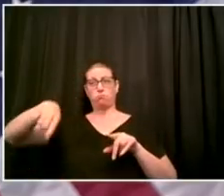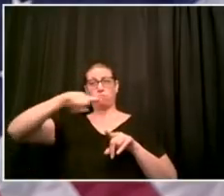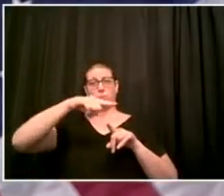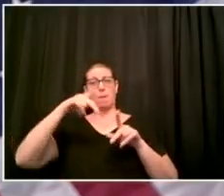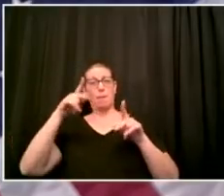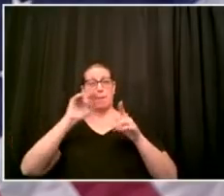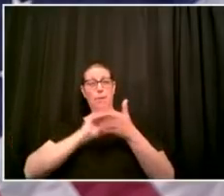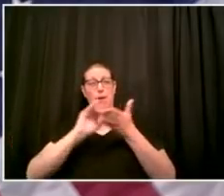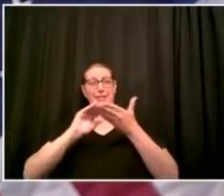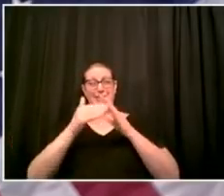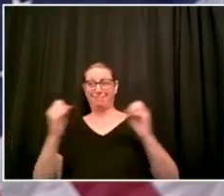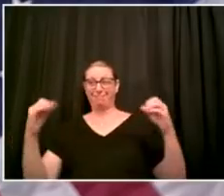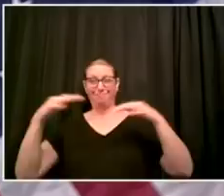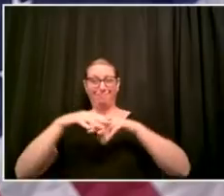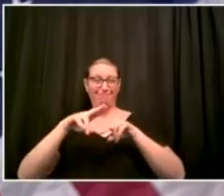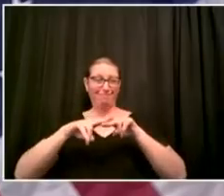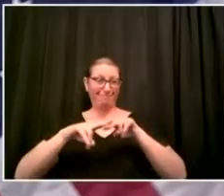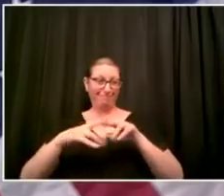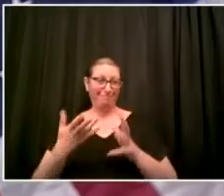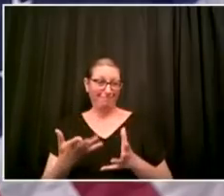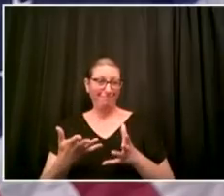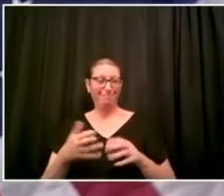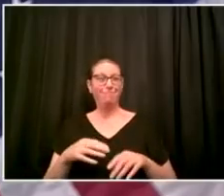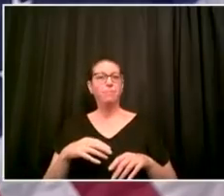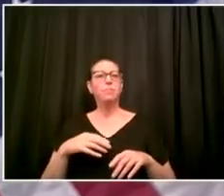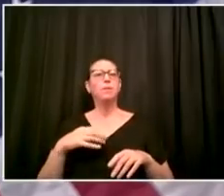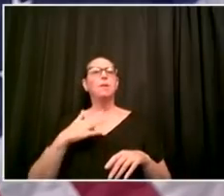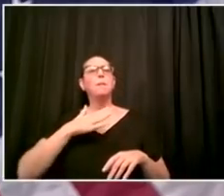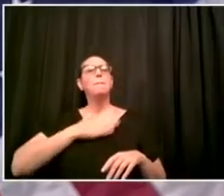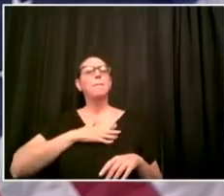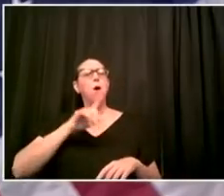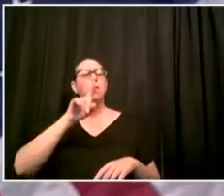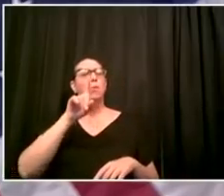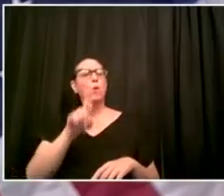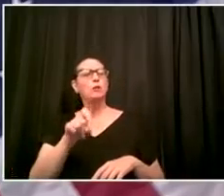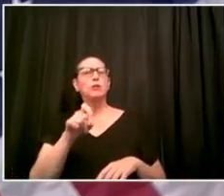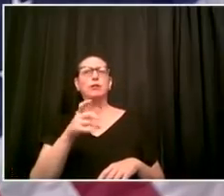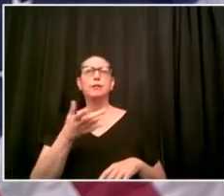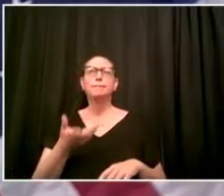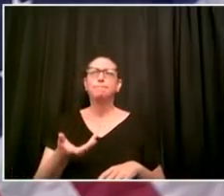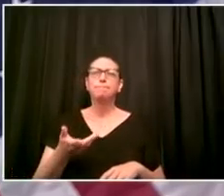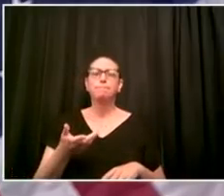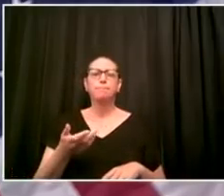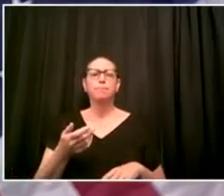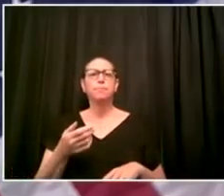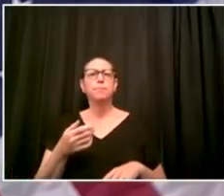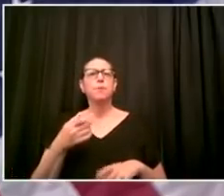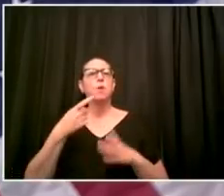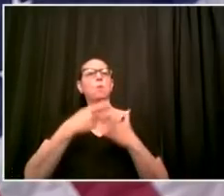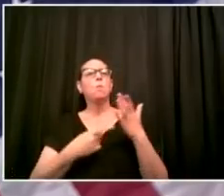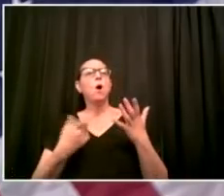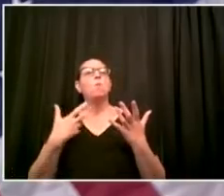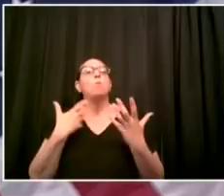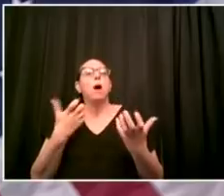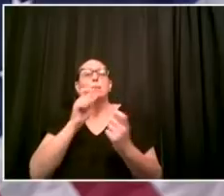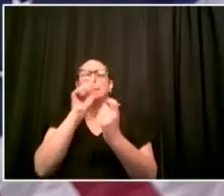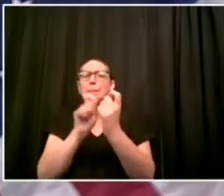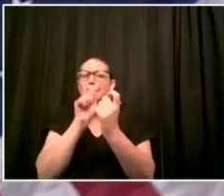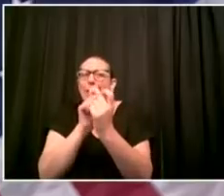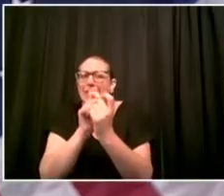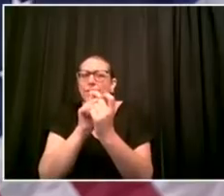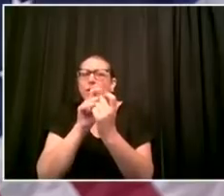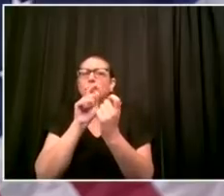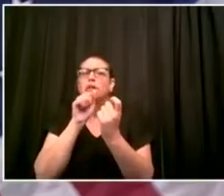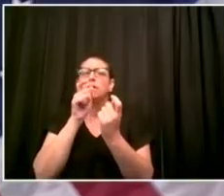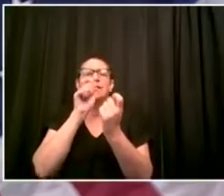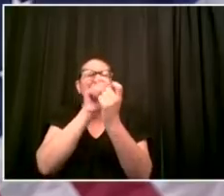can you do? Are they contemplating handing out disposable masks to everyone, requiring that everyone wear a